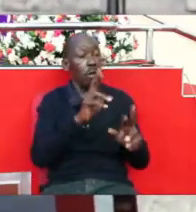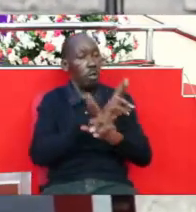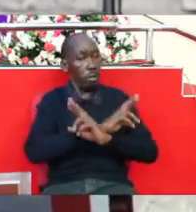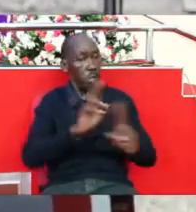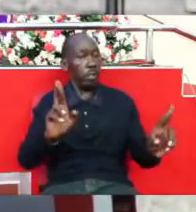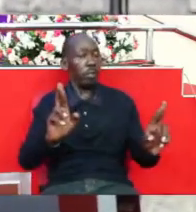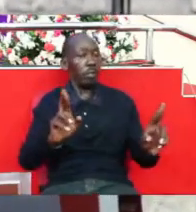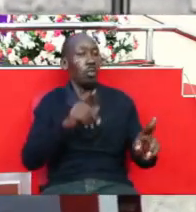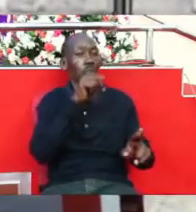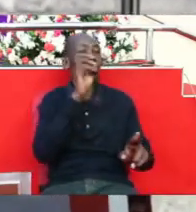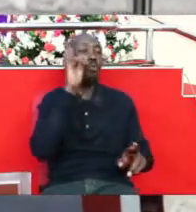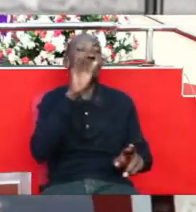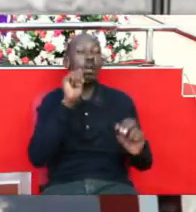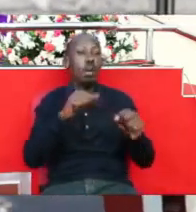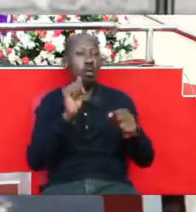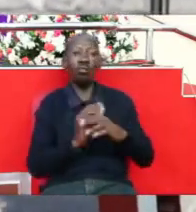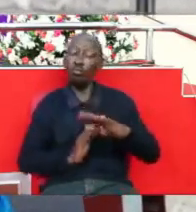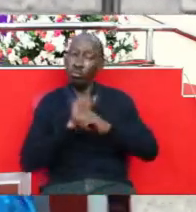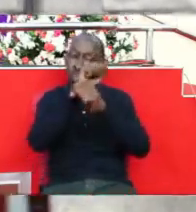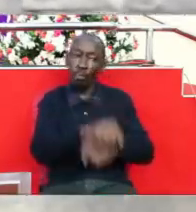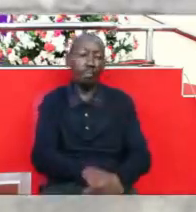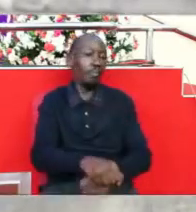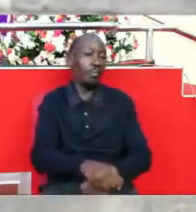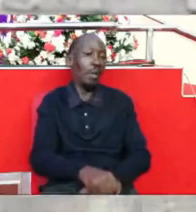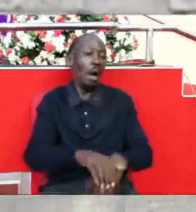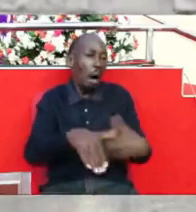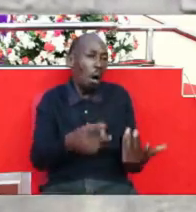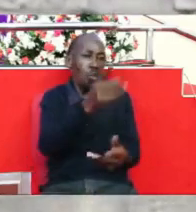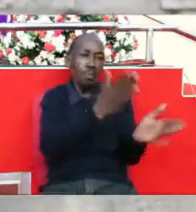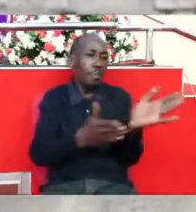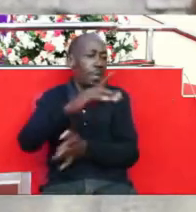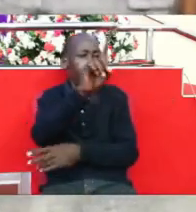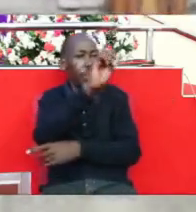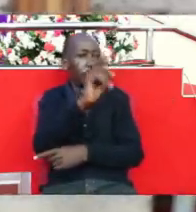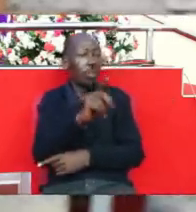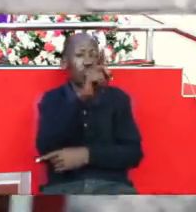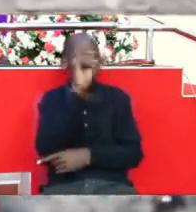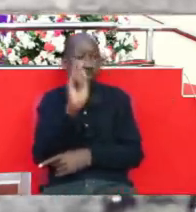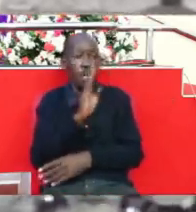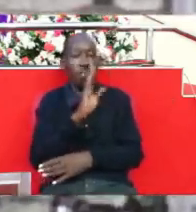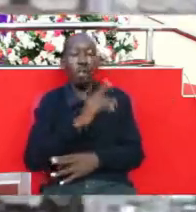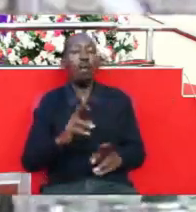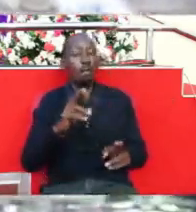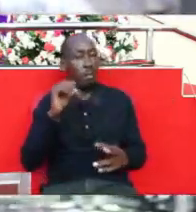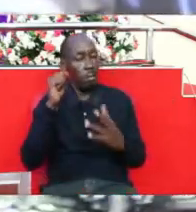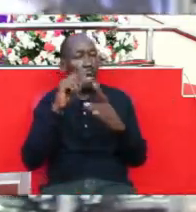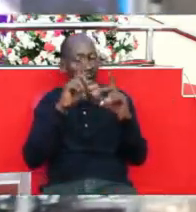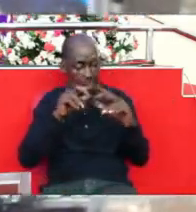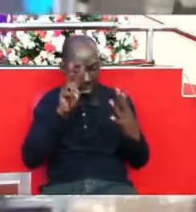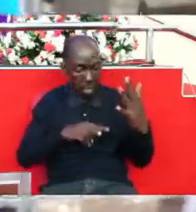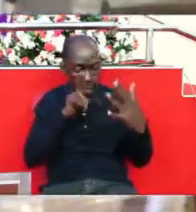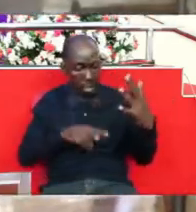tayari. You will be able to overcome. Utaweza kushida. How do you prepare? Unajiandaa vipi? You must be an avid reader of the word of God.